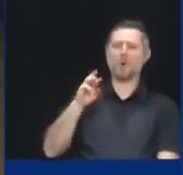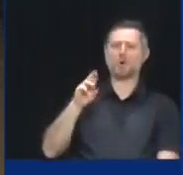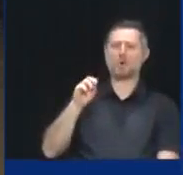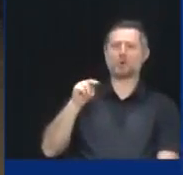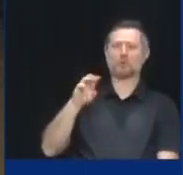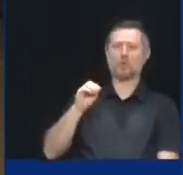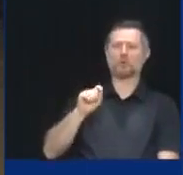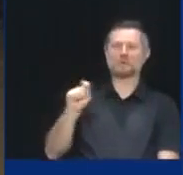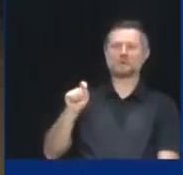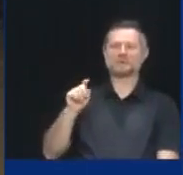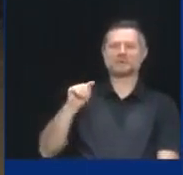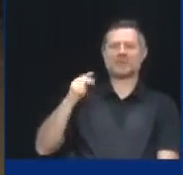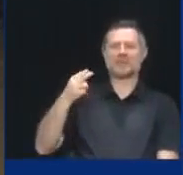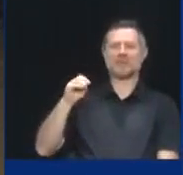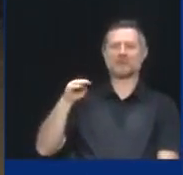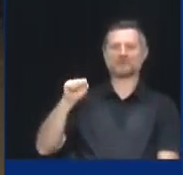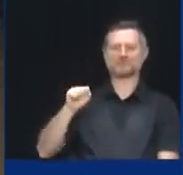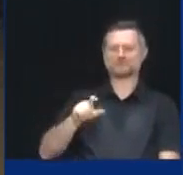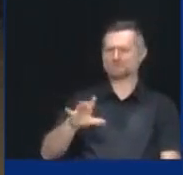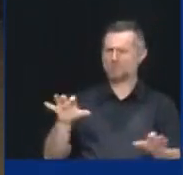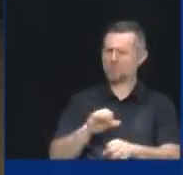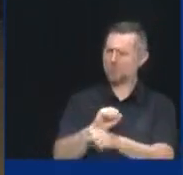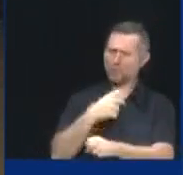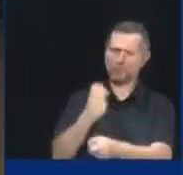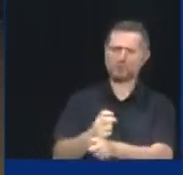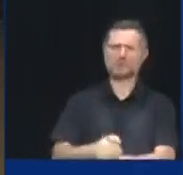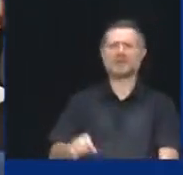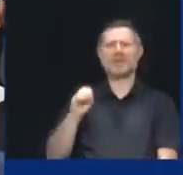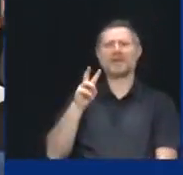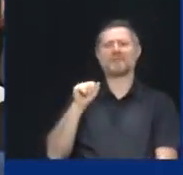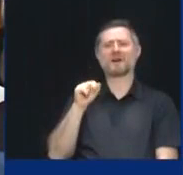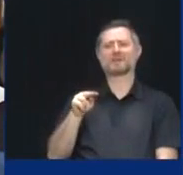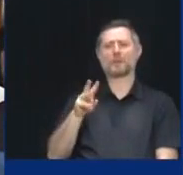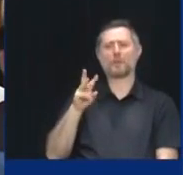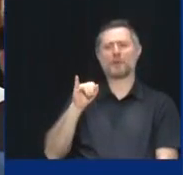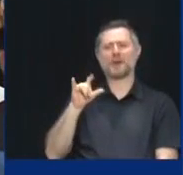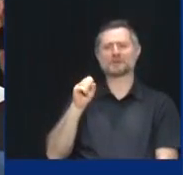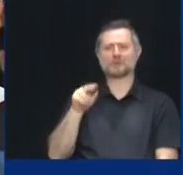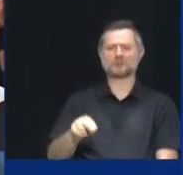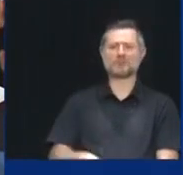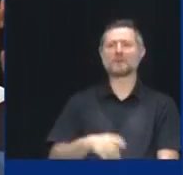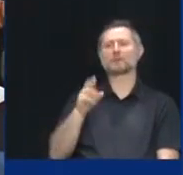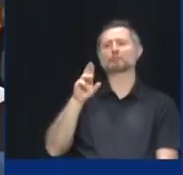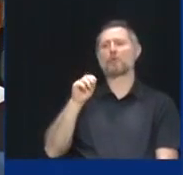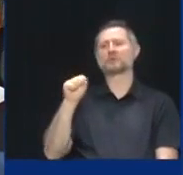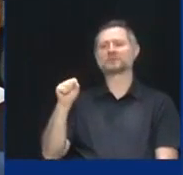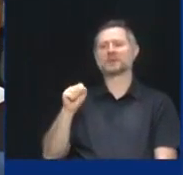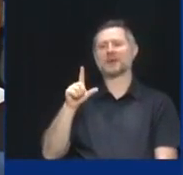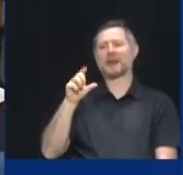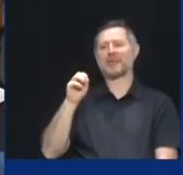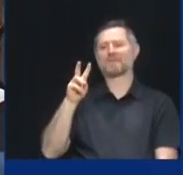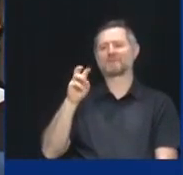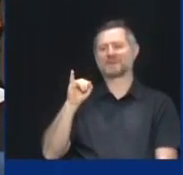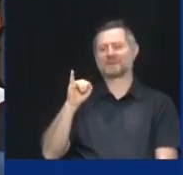hard work. Evan Wolfson, thank you. Ross Levi, thank you so, so much.